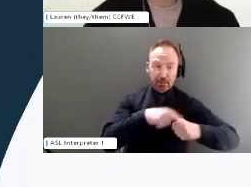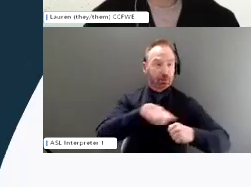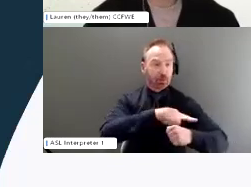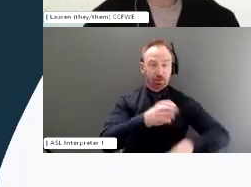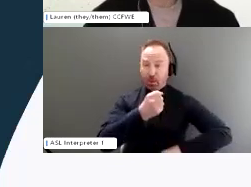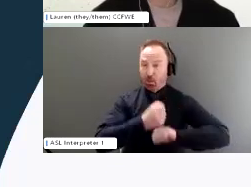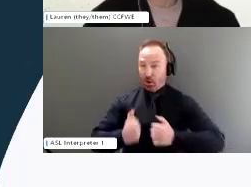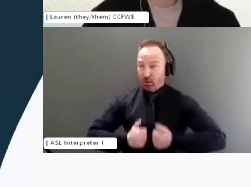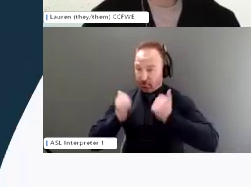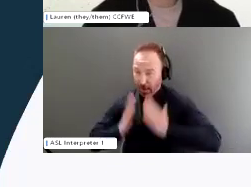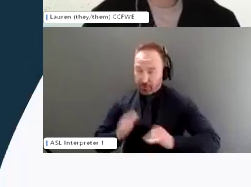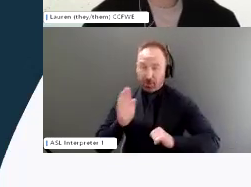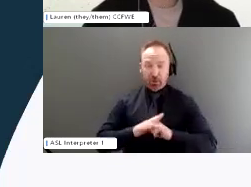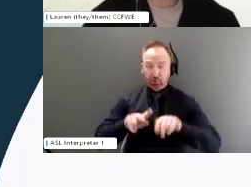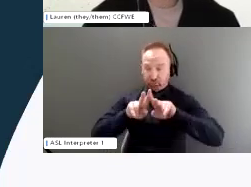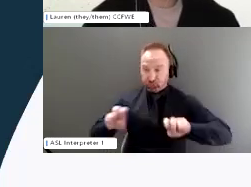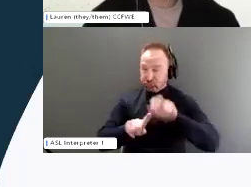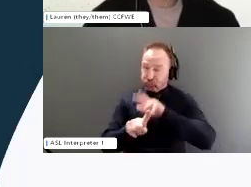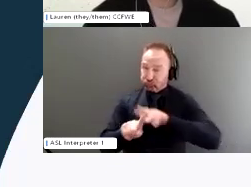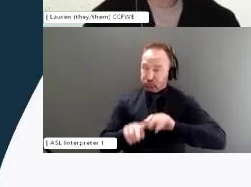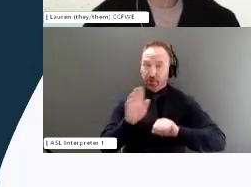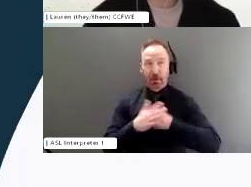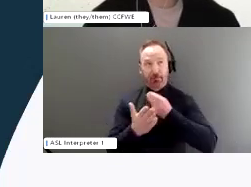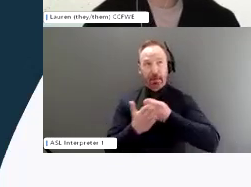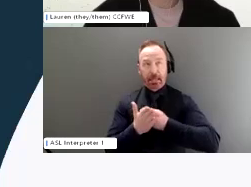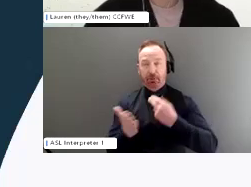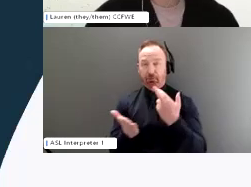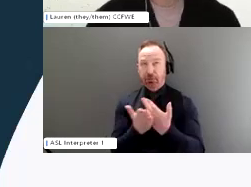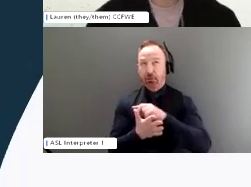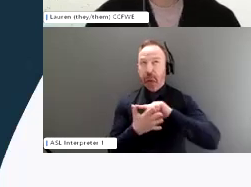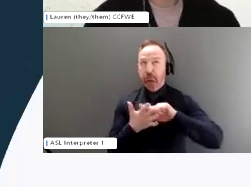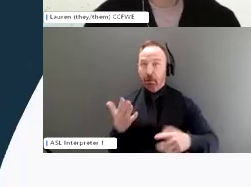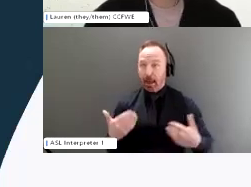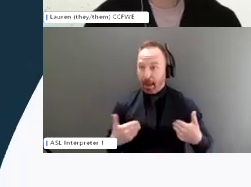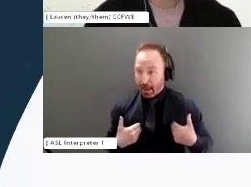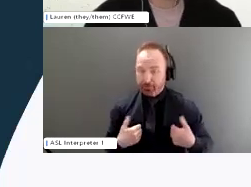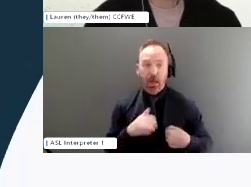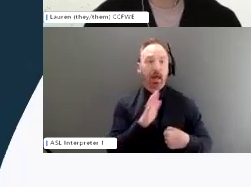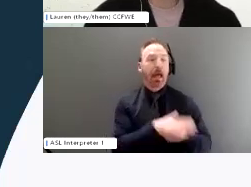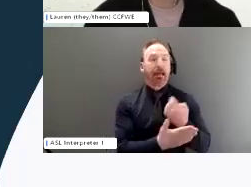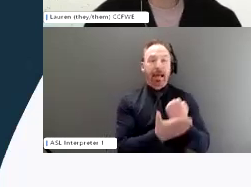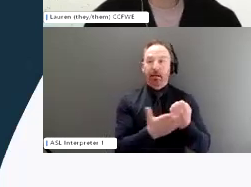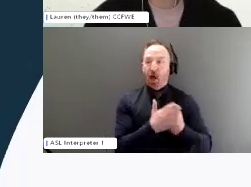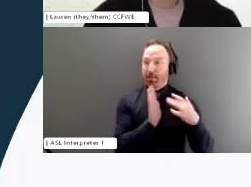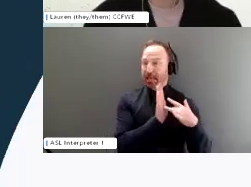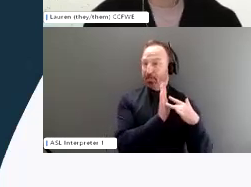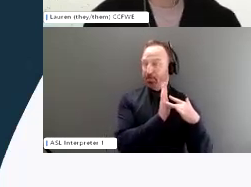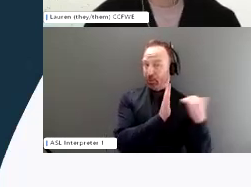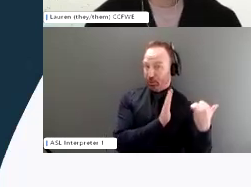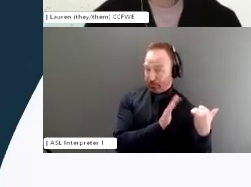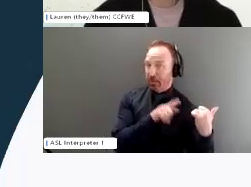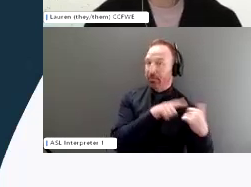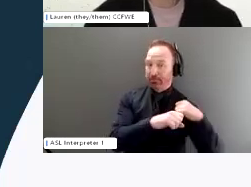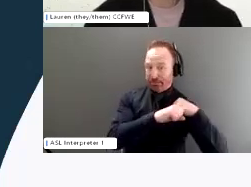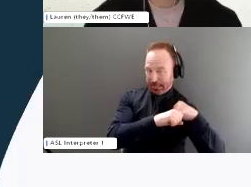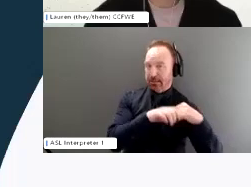financial resources, to protect themselves from the risks of economic abuse, and to help them rebuild after economic abuse. So it